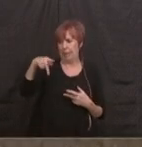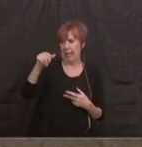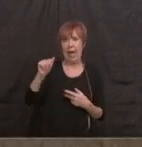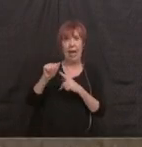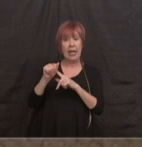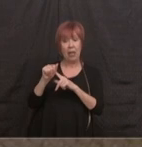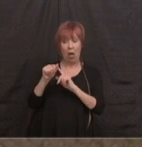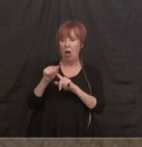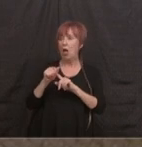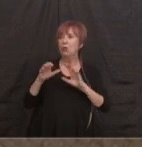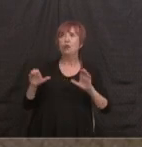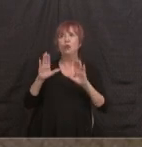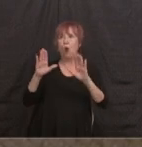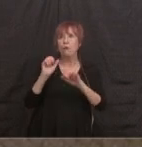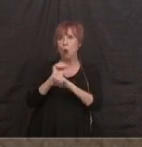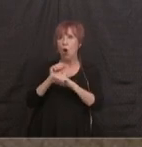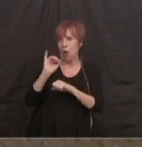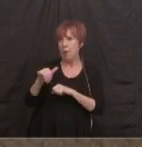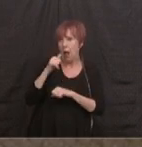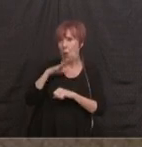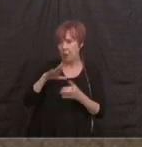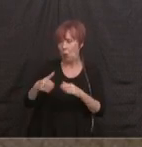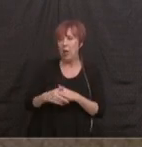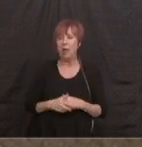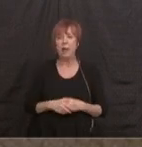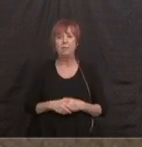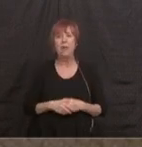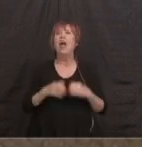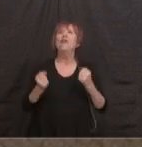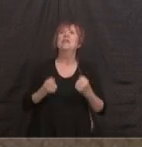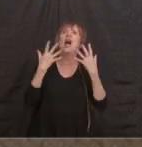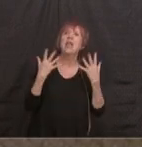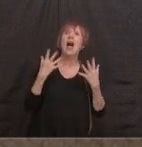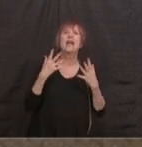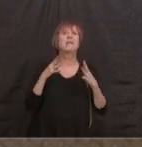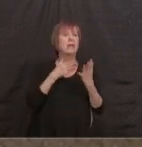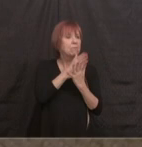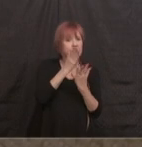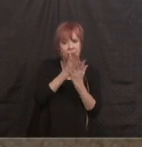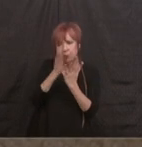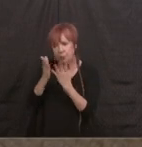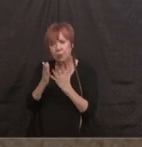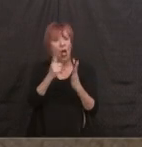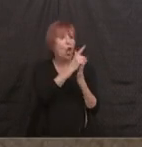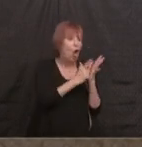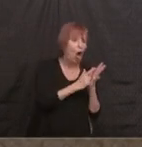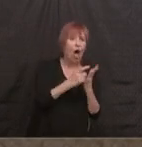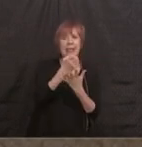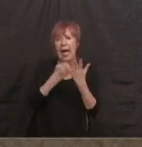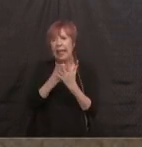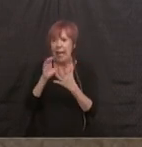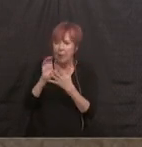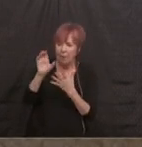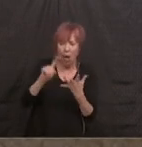doing incredible work there. So there's just a lot of areas, from laws to economic agency to